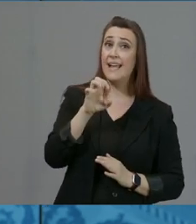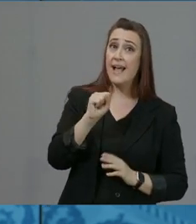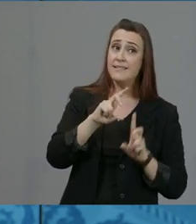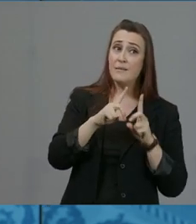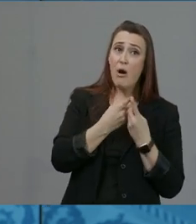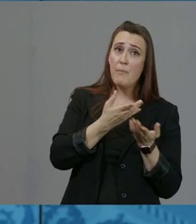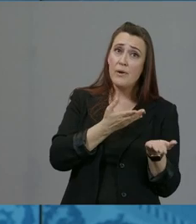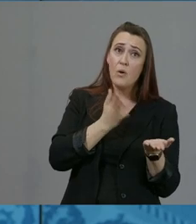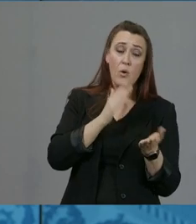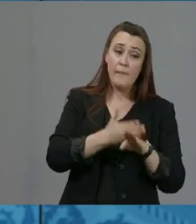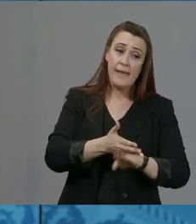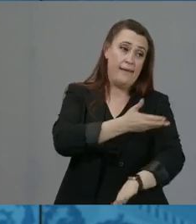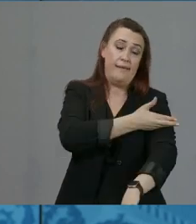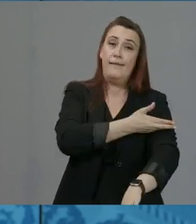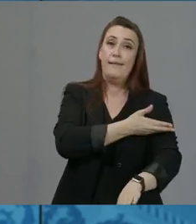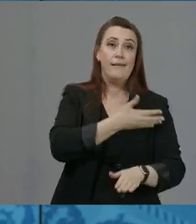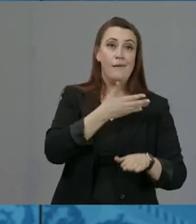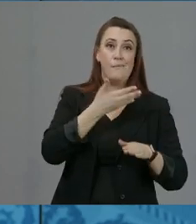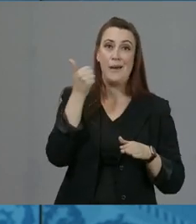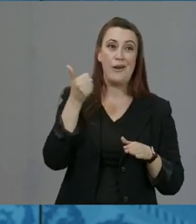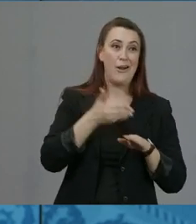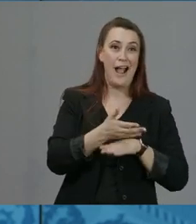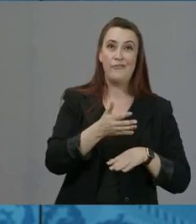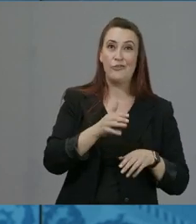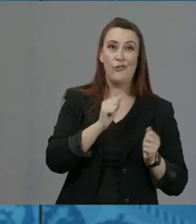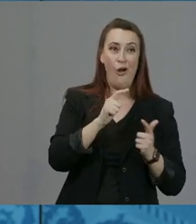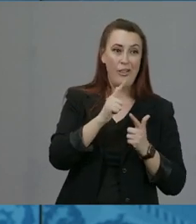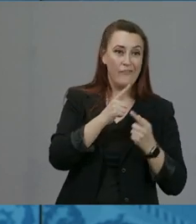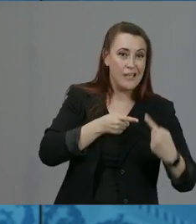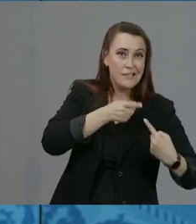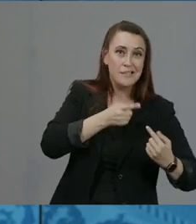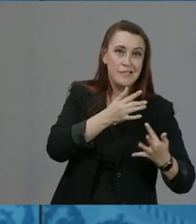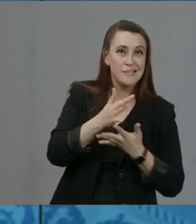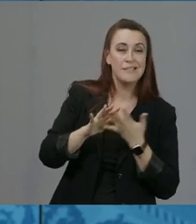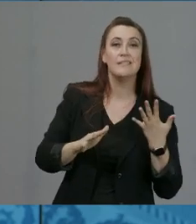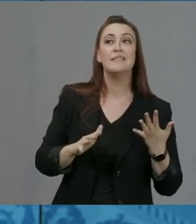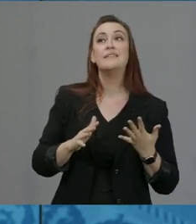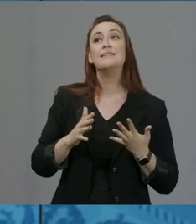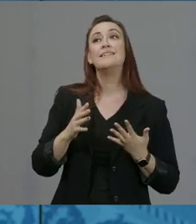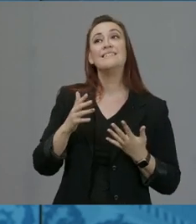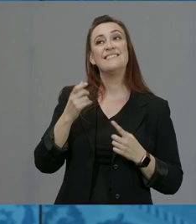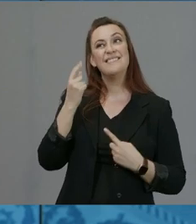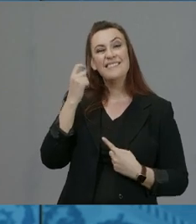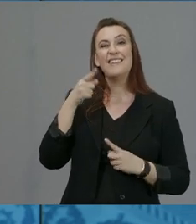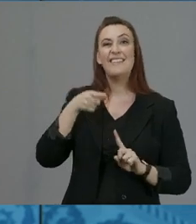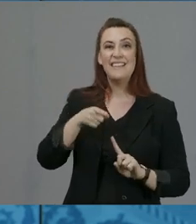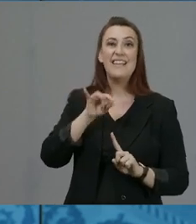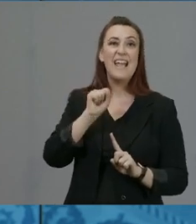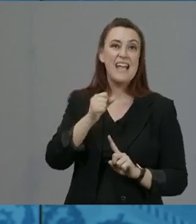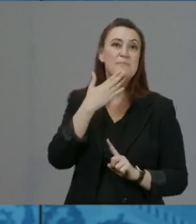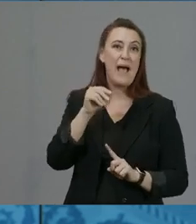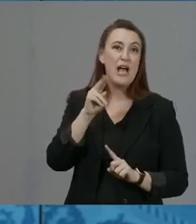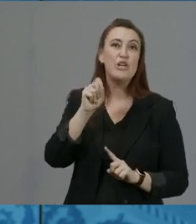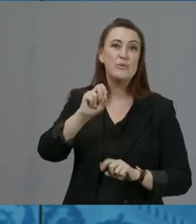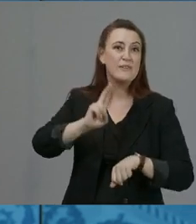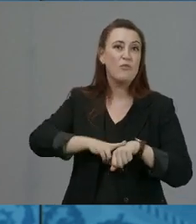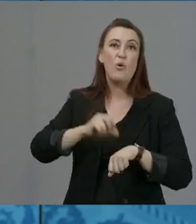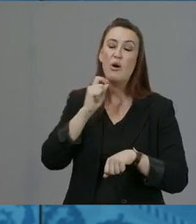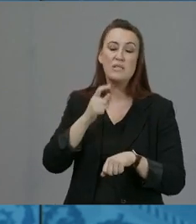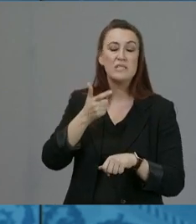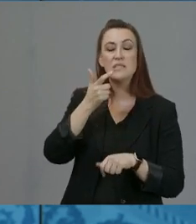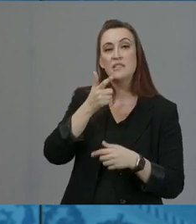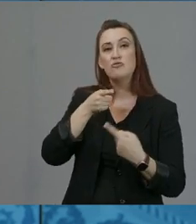I'm confident of that, I'm certain of that. And the other thing I wanna say, while the bad news is this is inconvenient to get inside the